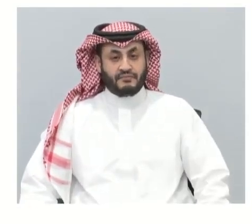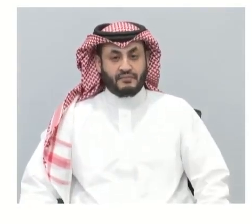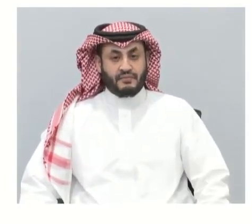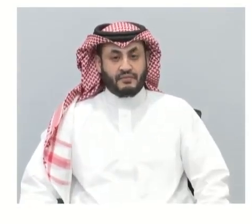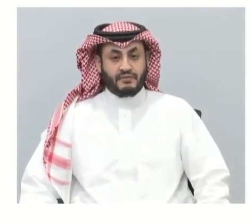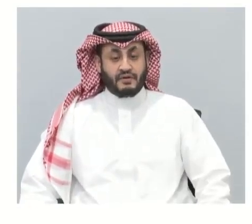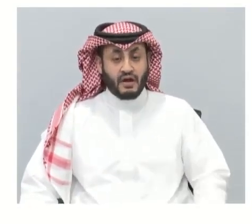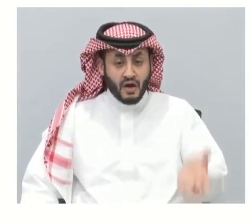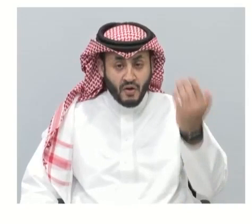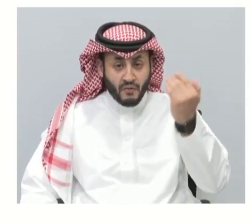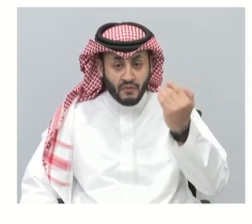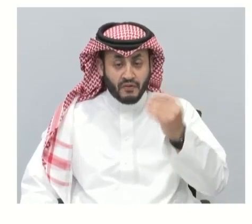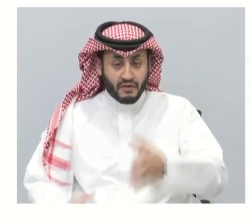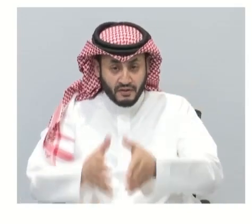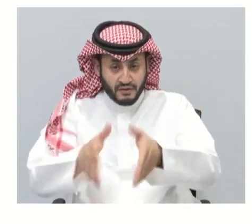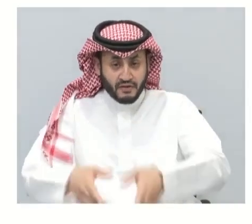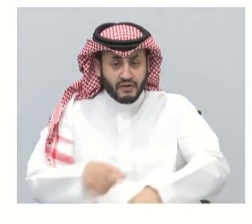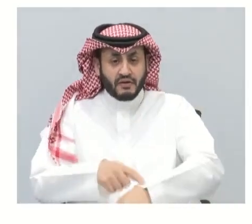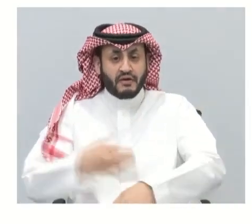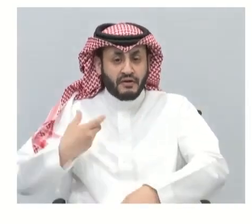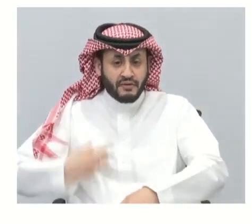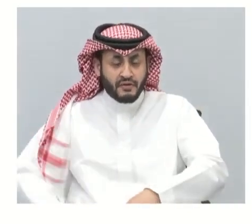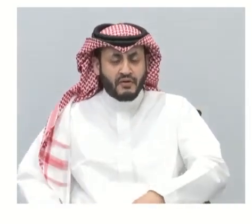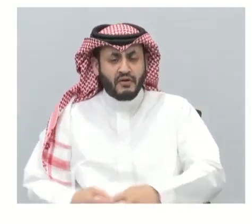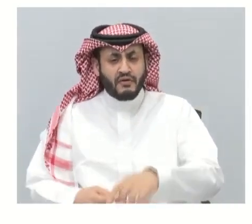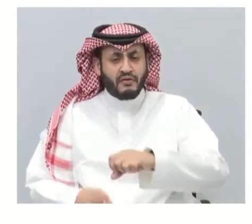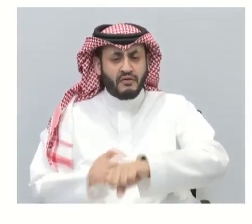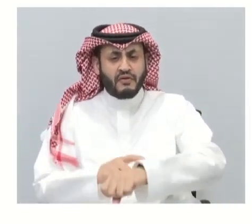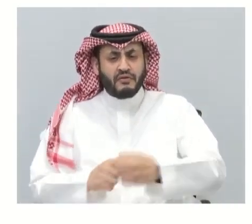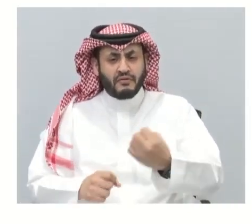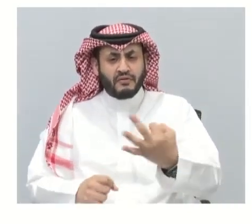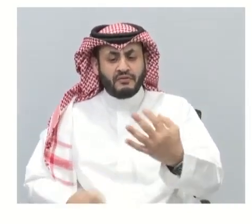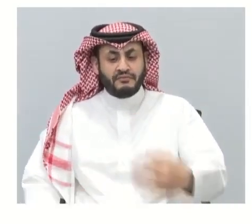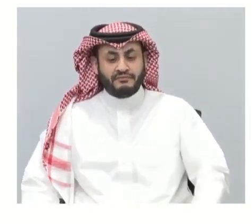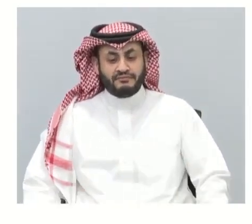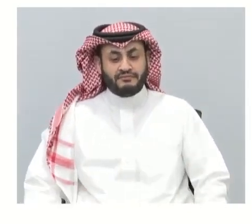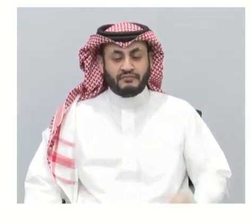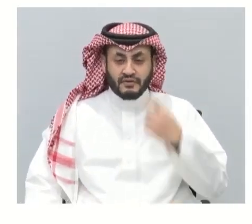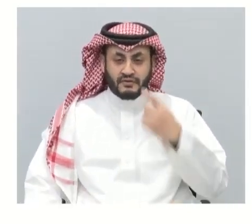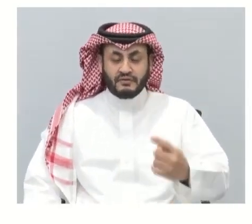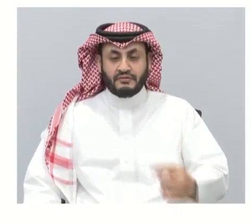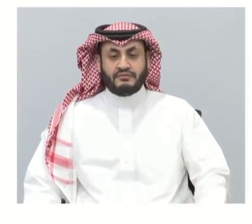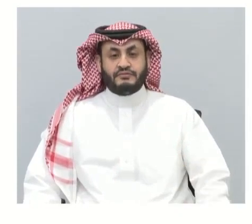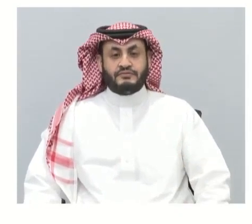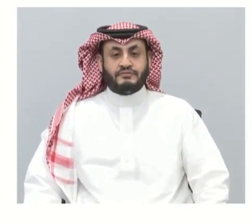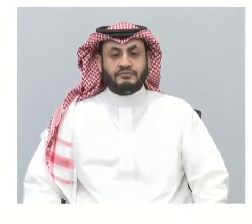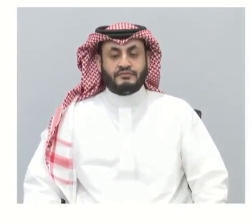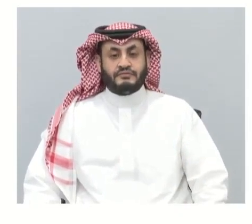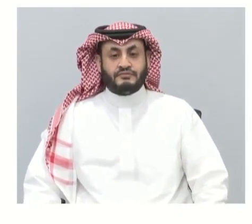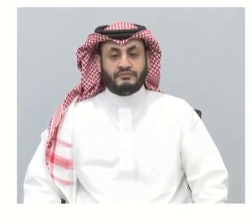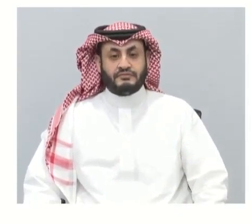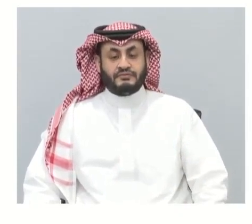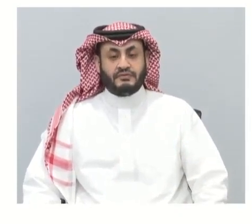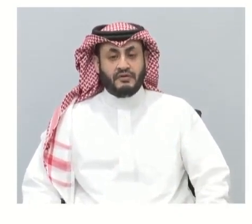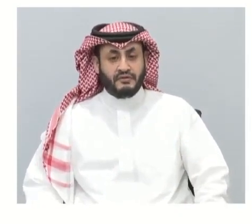Have you been waiting for the bus a long time? Then they will answer, we have been waiting for